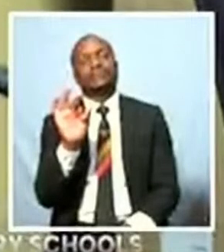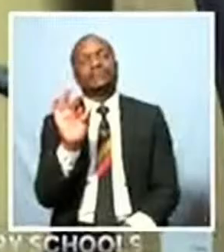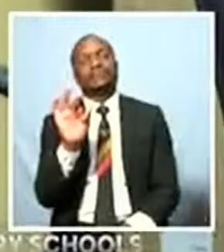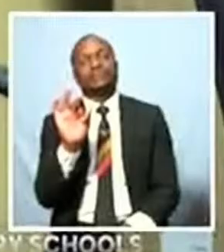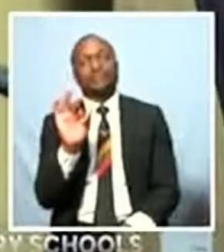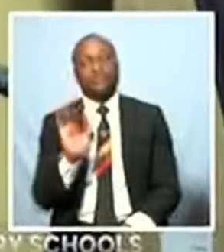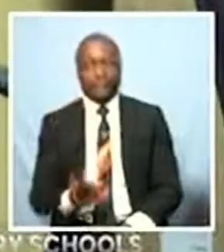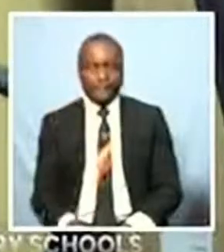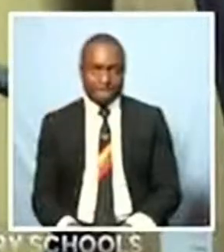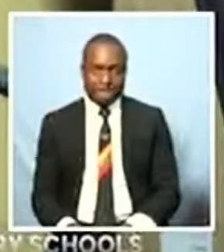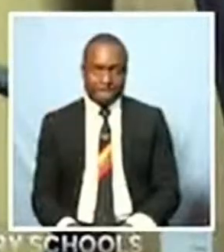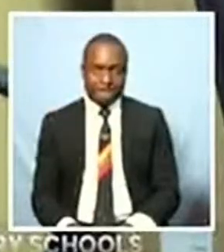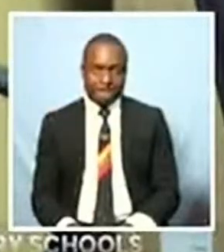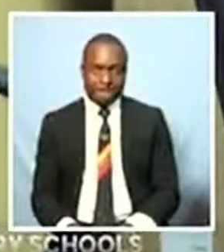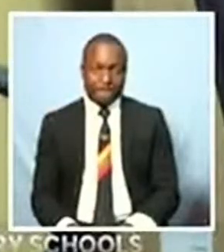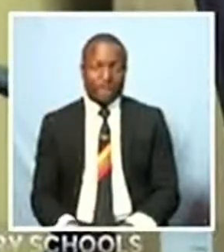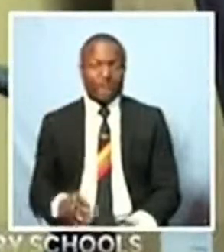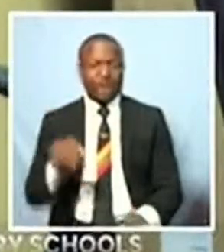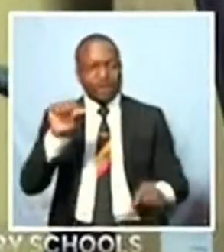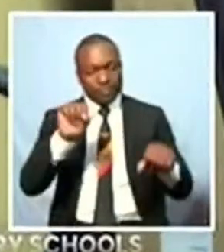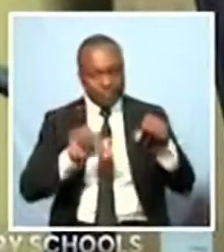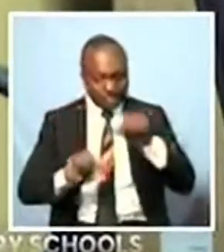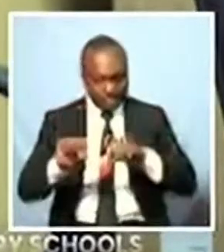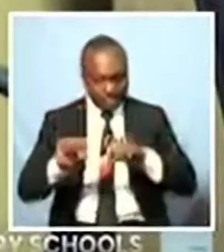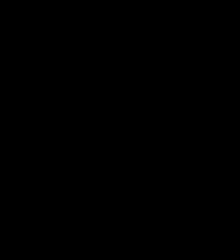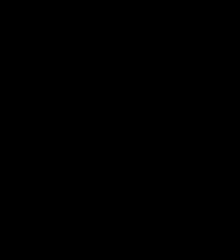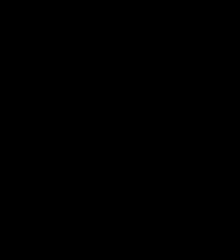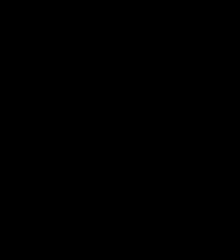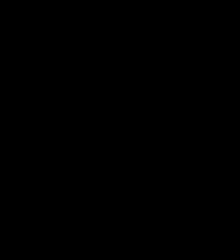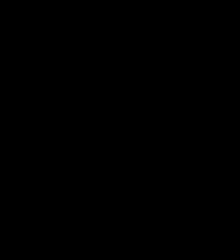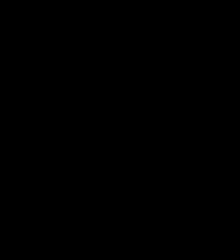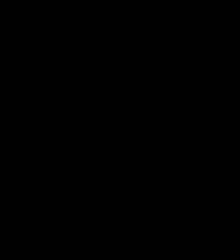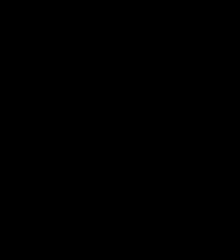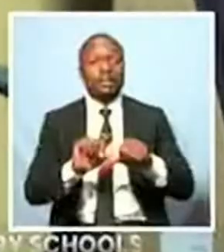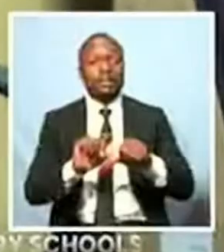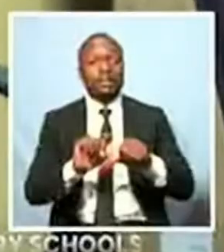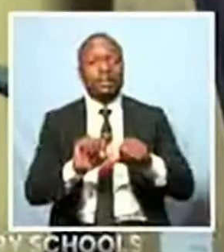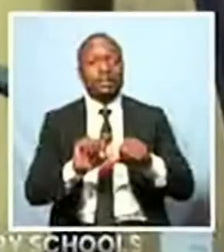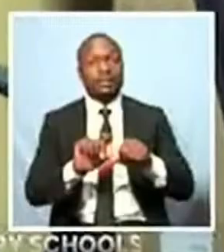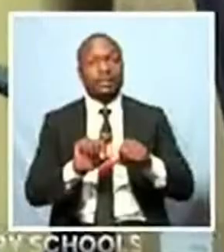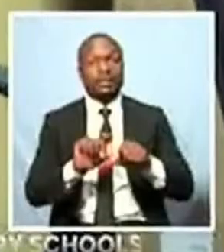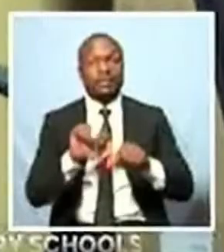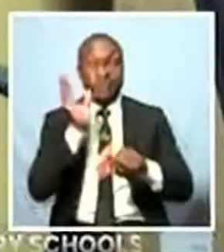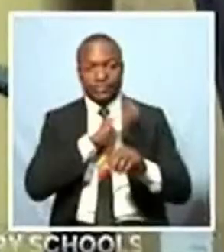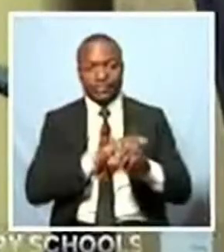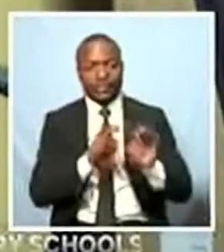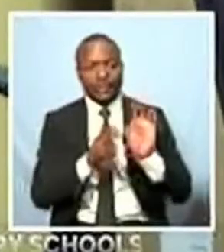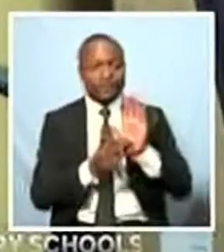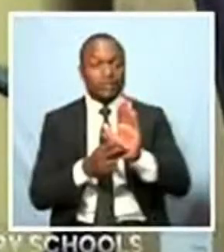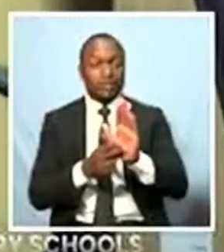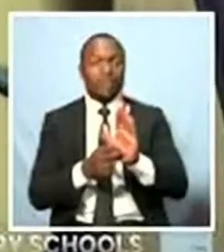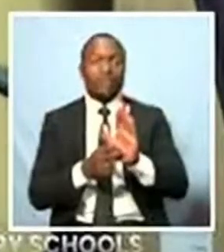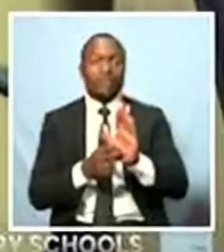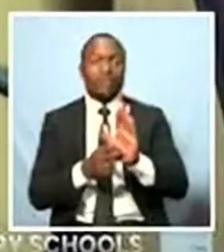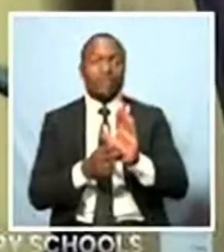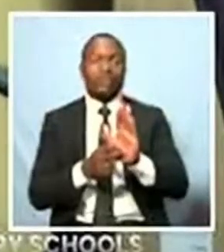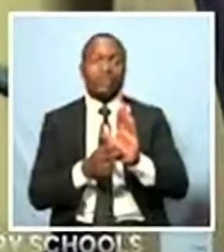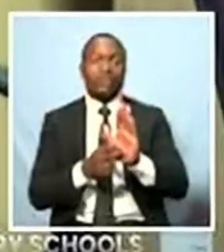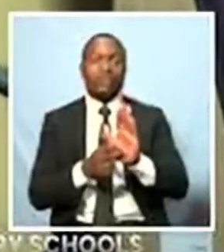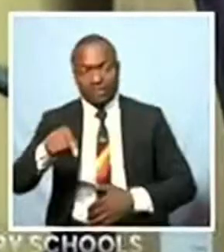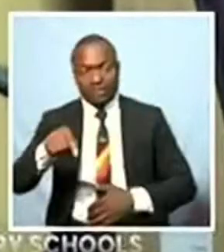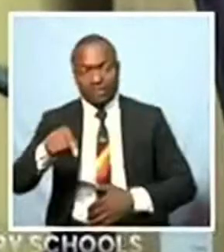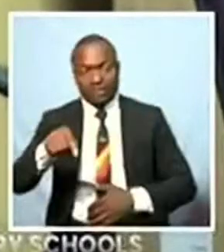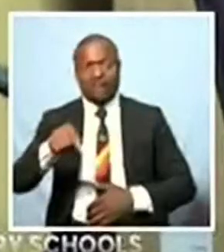here. And the assessments that have been done have consistently that Zambia is performing